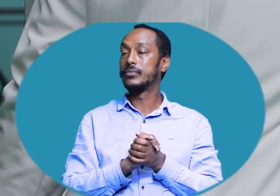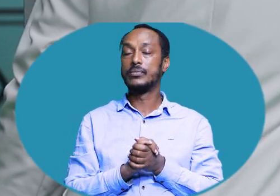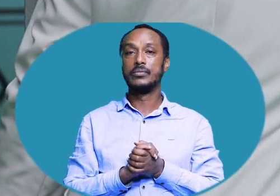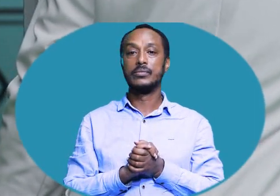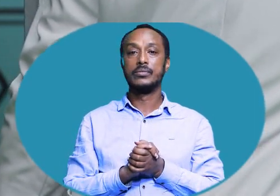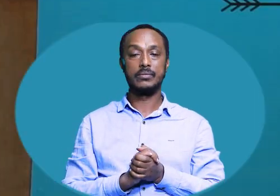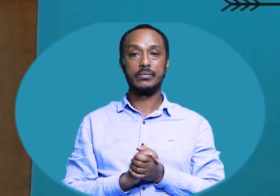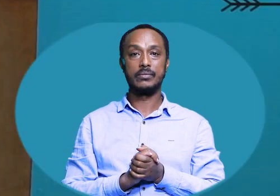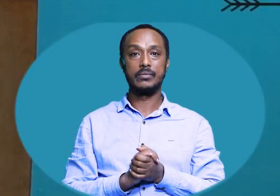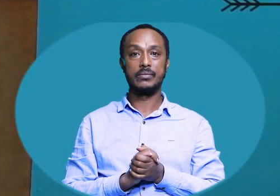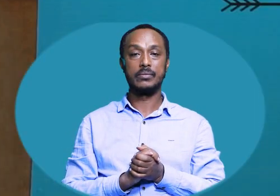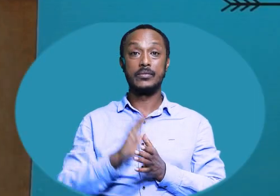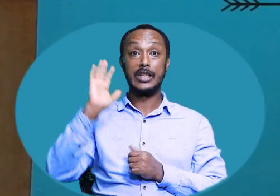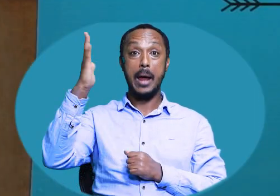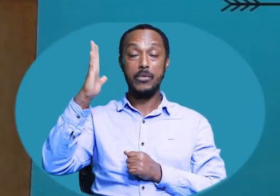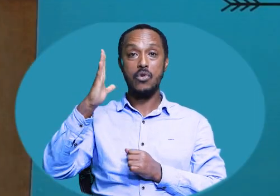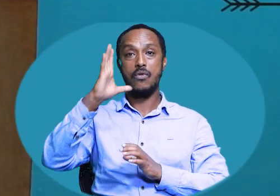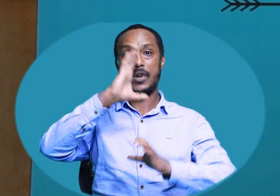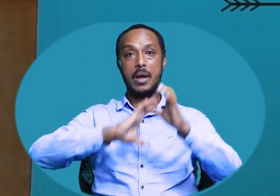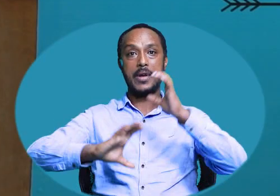Types of chemical bonding.